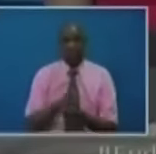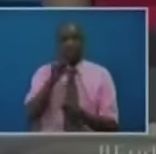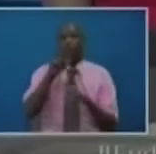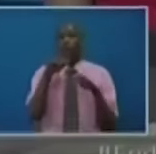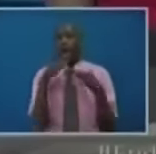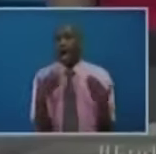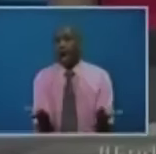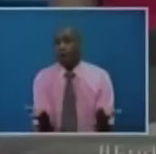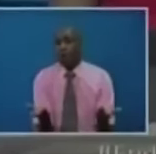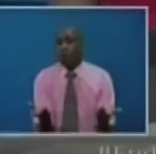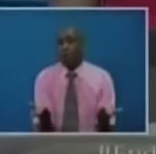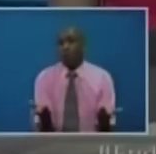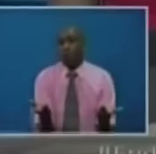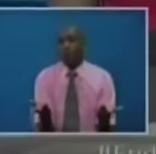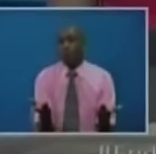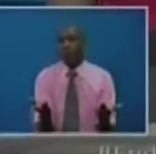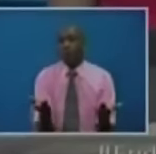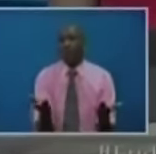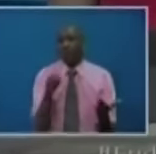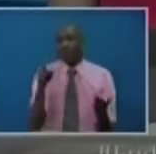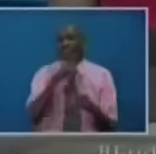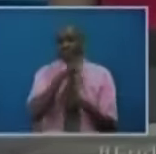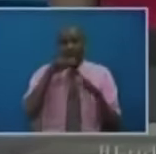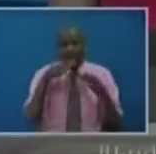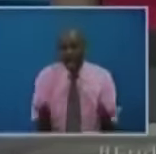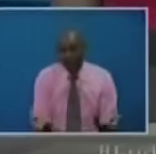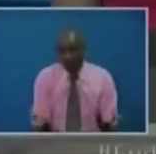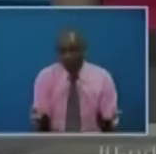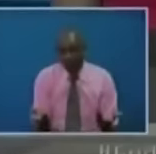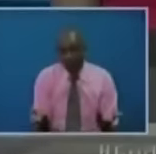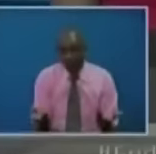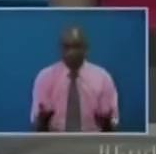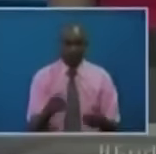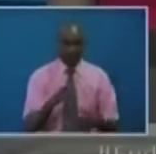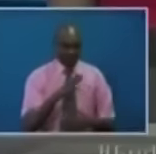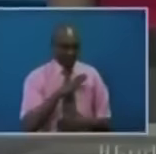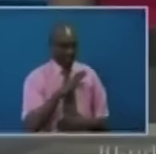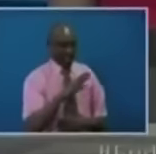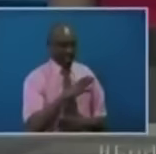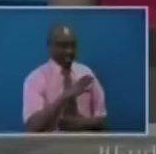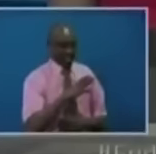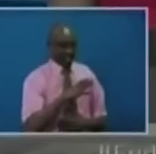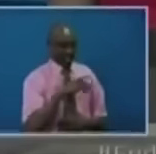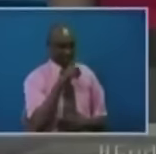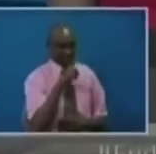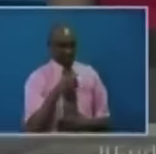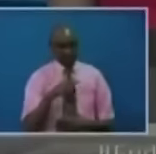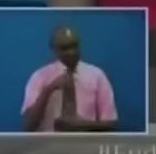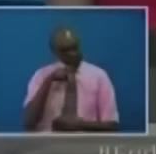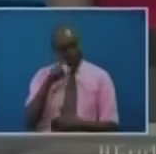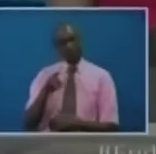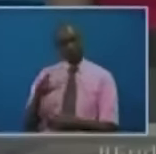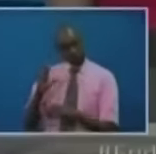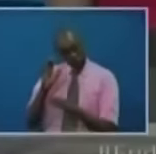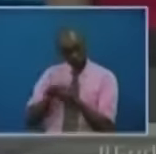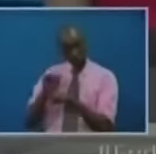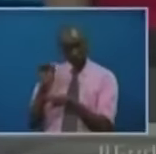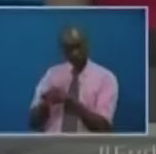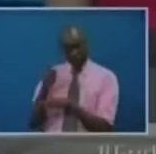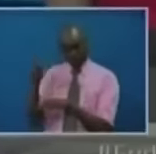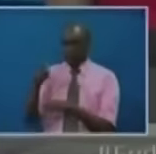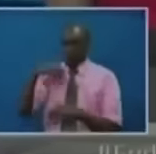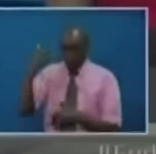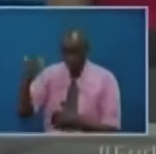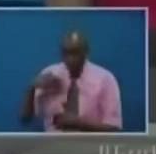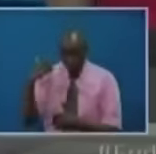you today or this evening? Fine, thanks, Betty. You look good and, you know,